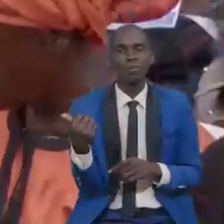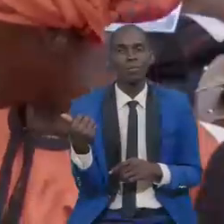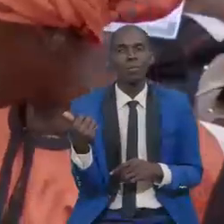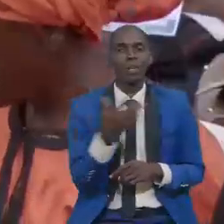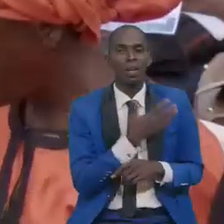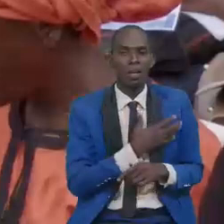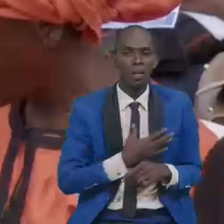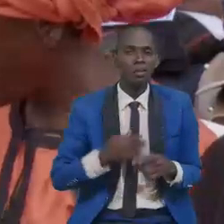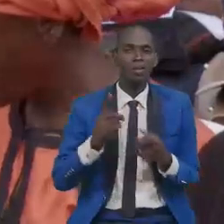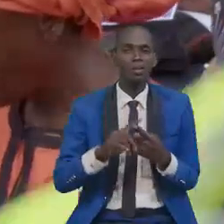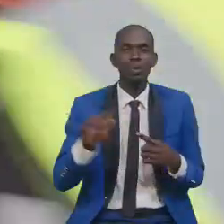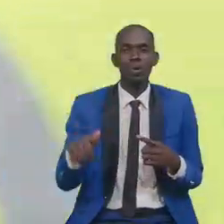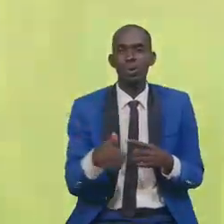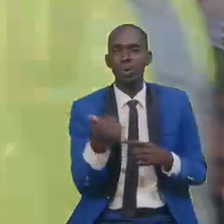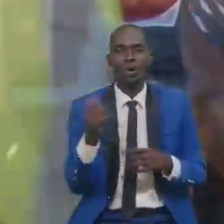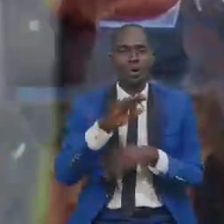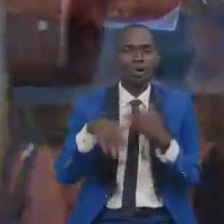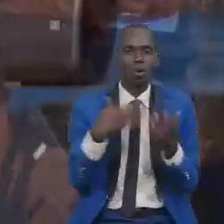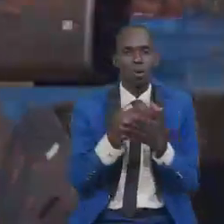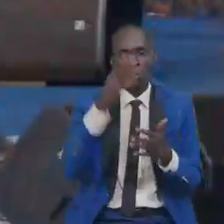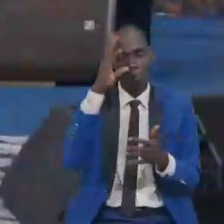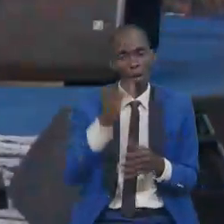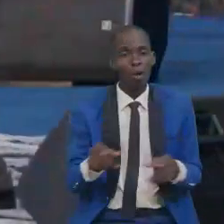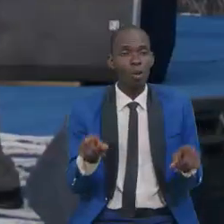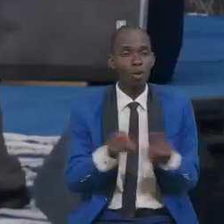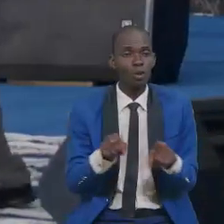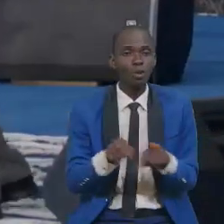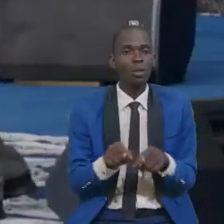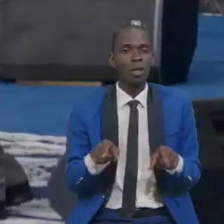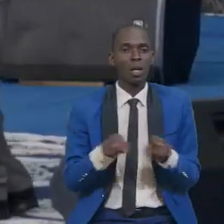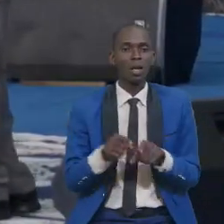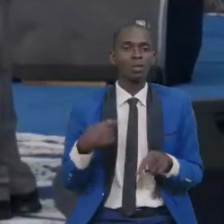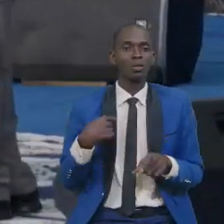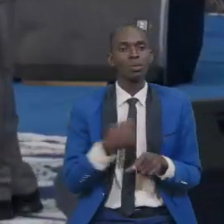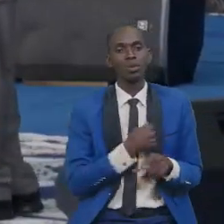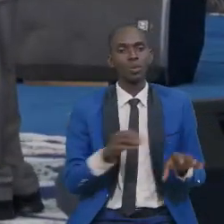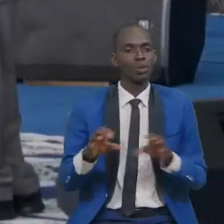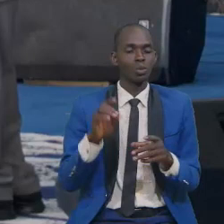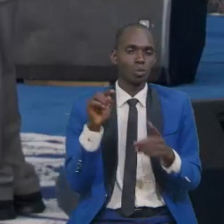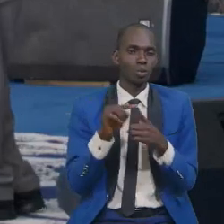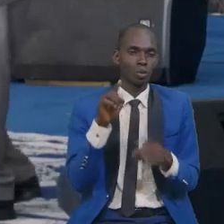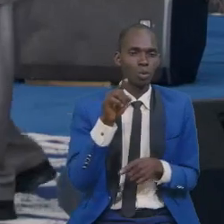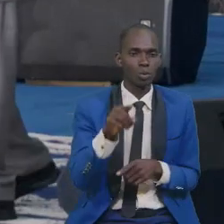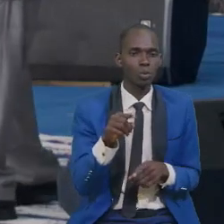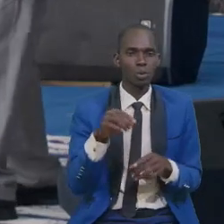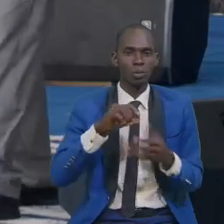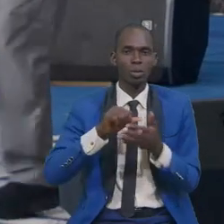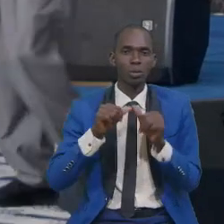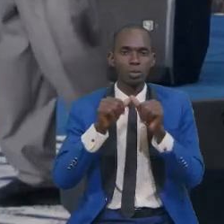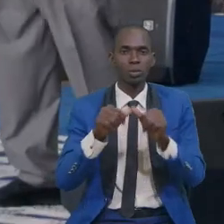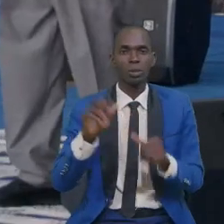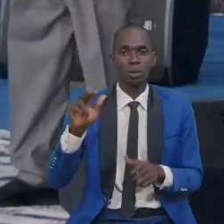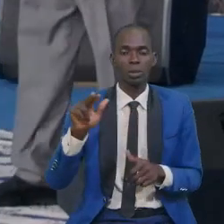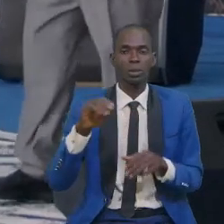what all men even as we do toward you then in verse 13